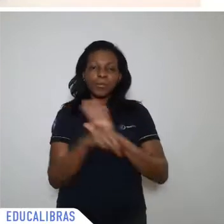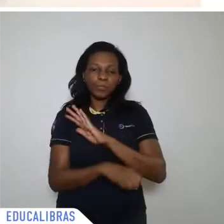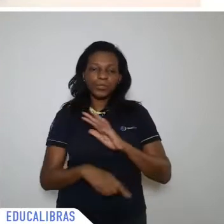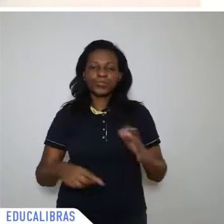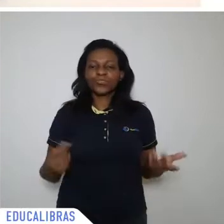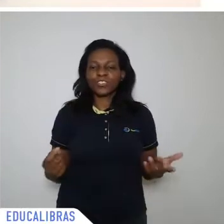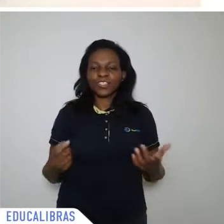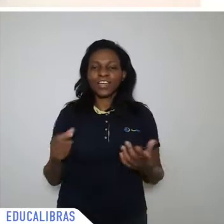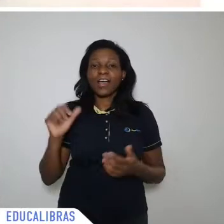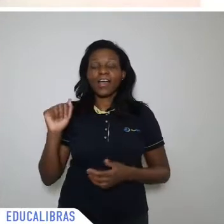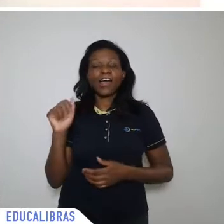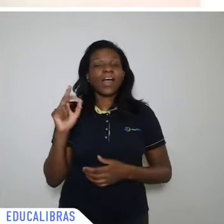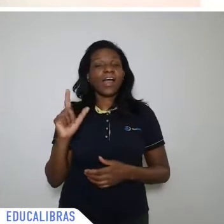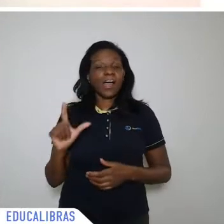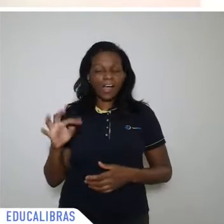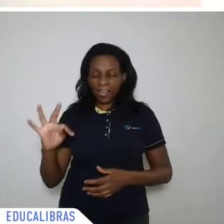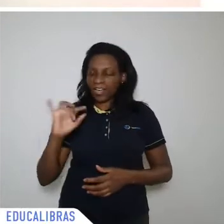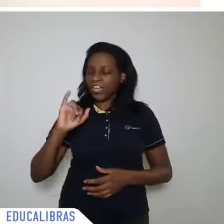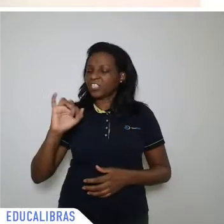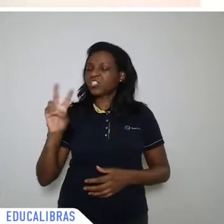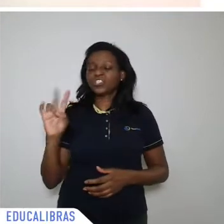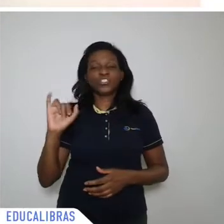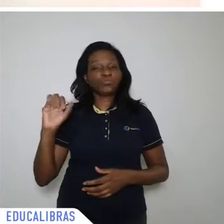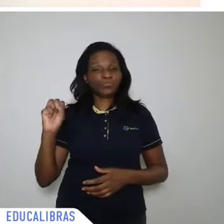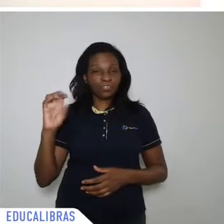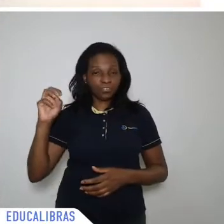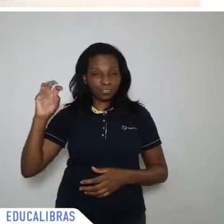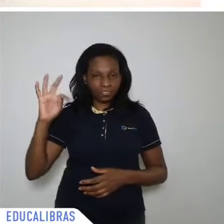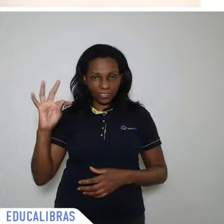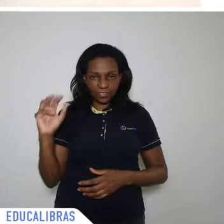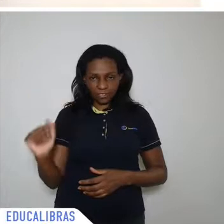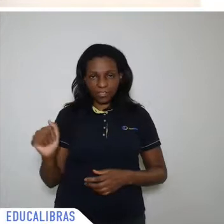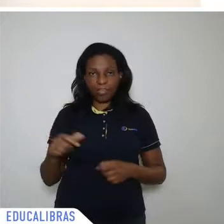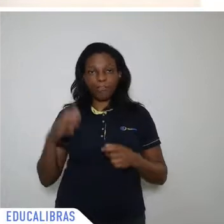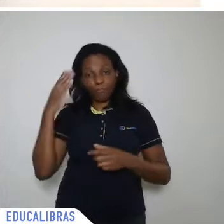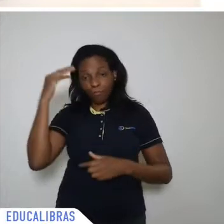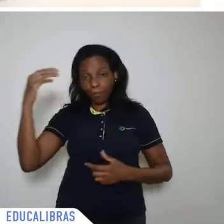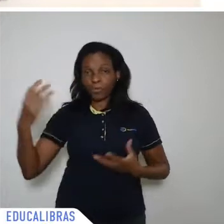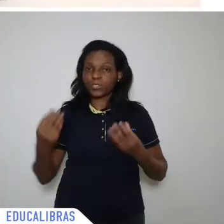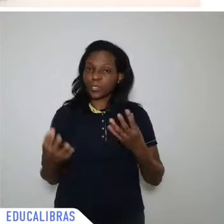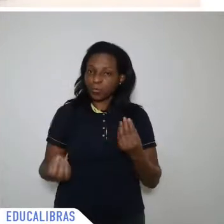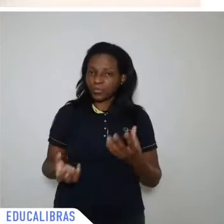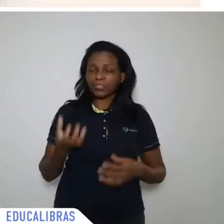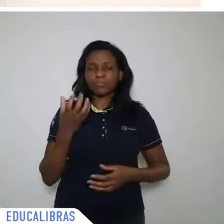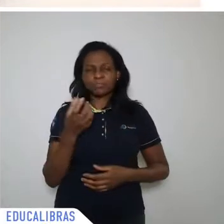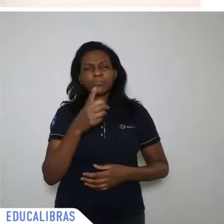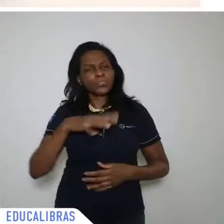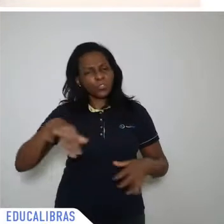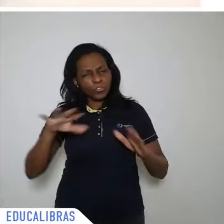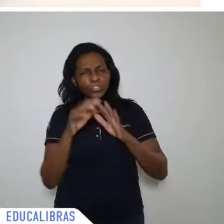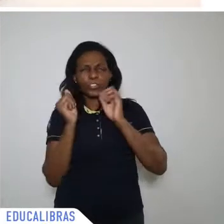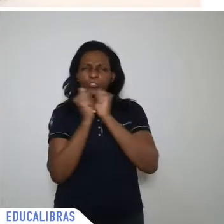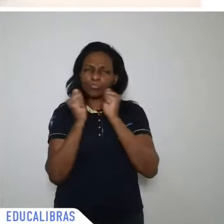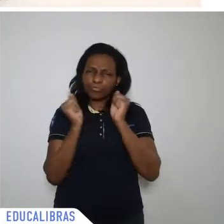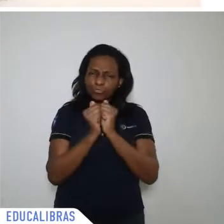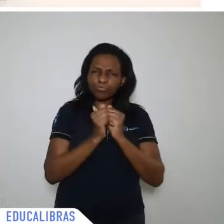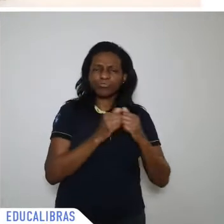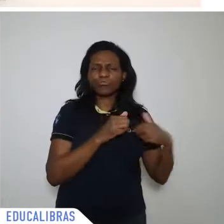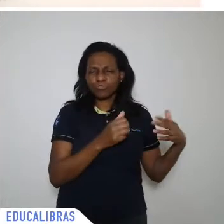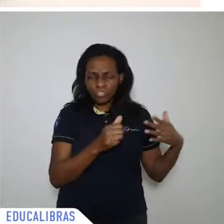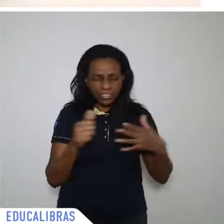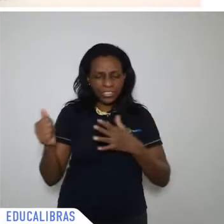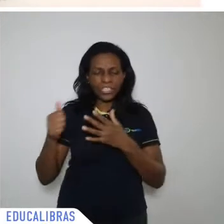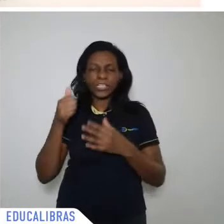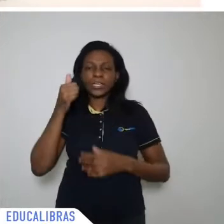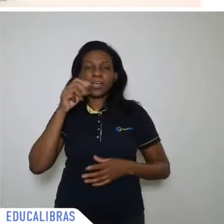Ale, Alessandra Ramos, a great activist from Ashe Institute, and I hope you can follow